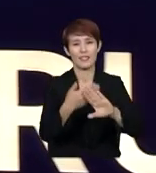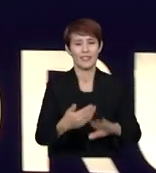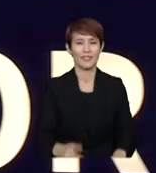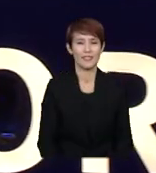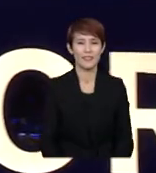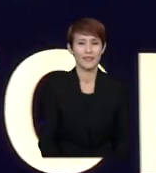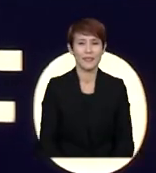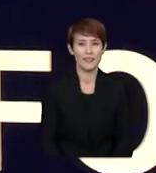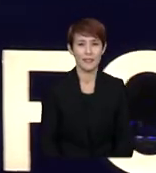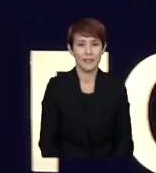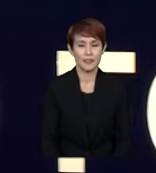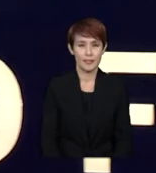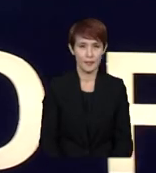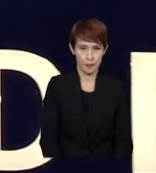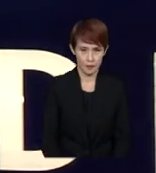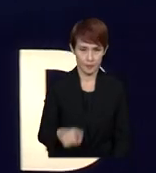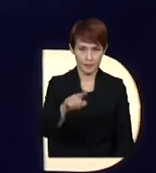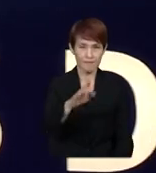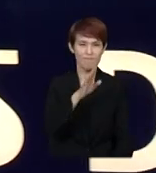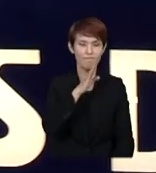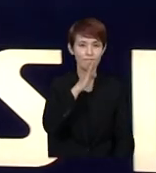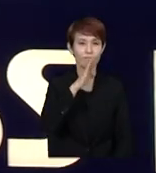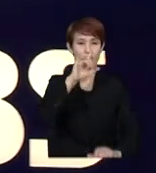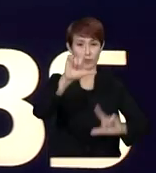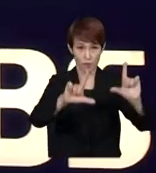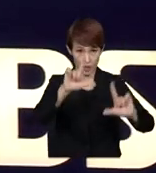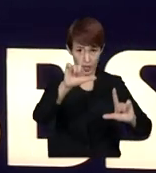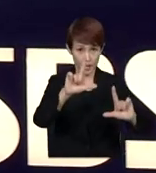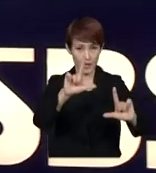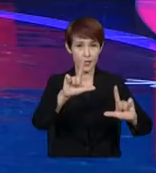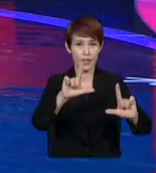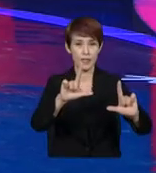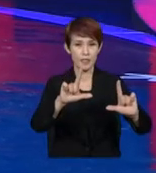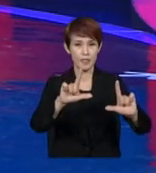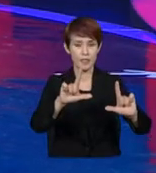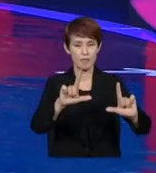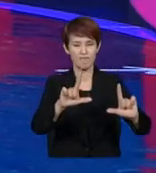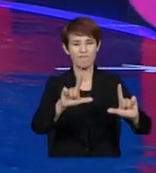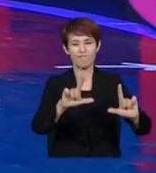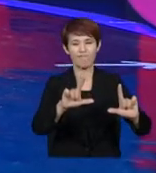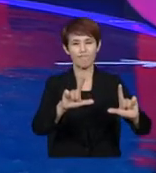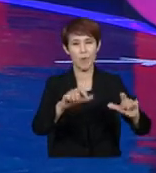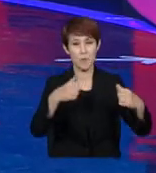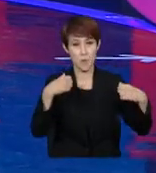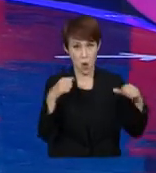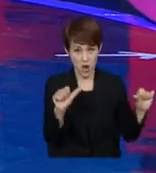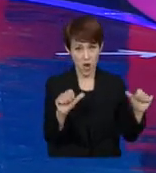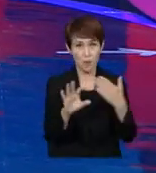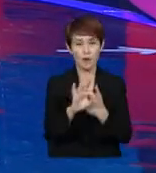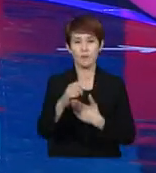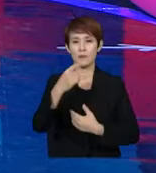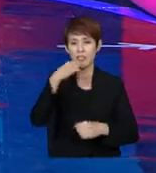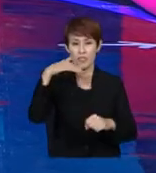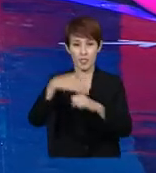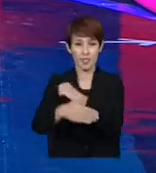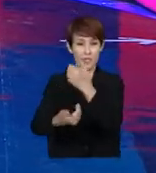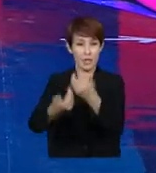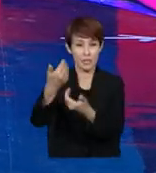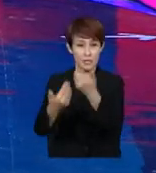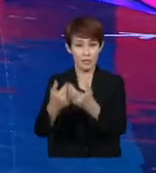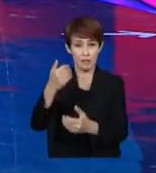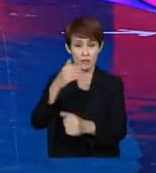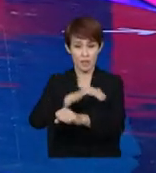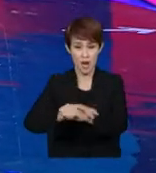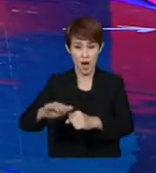entirely, democratic conflict cannot possibly become productive because we share